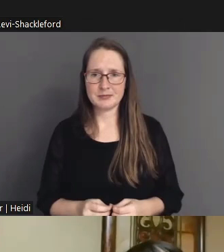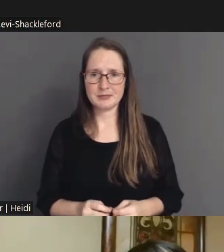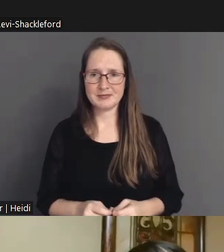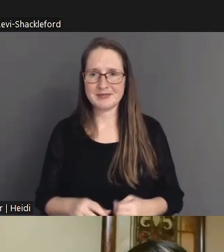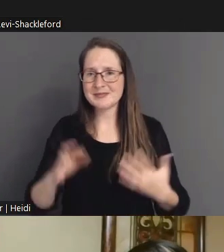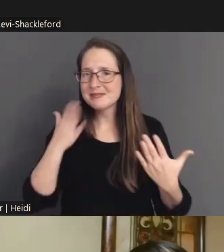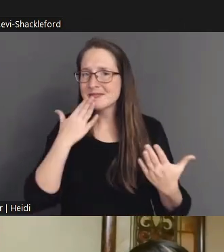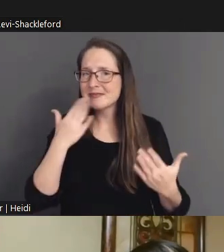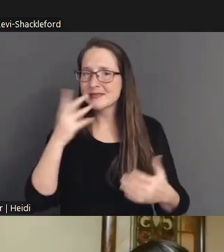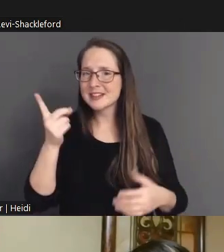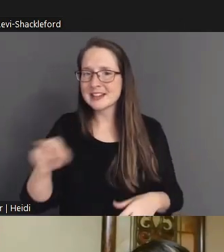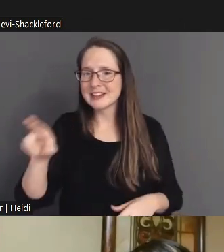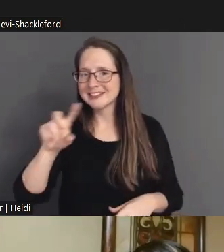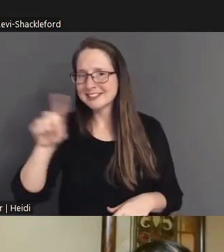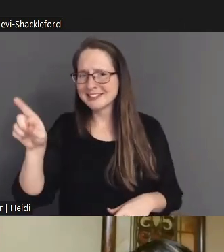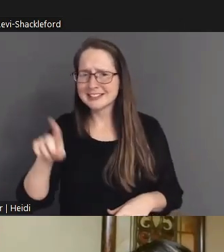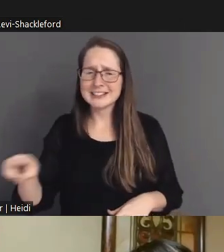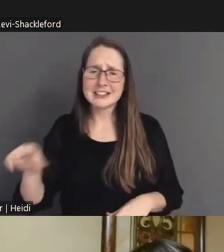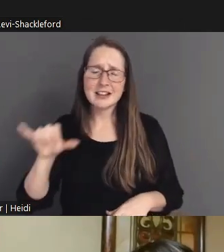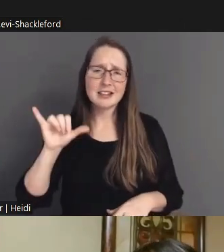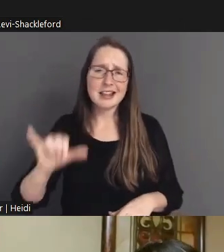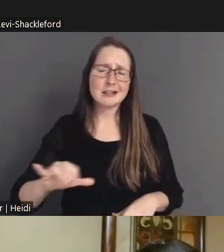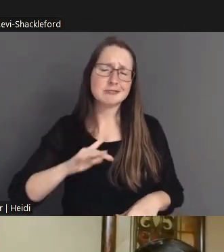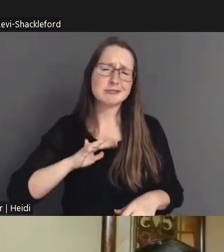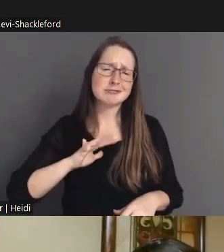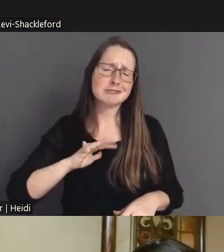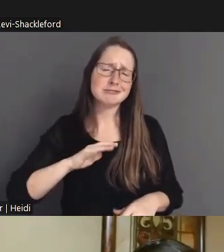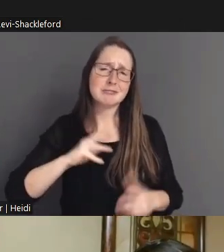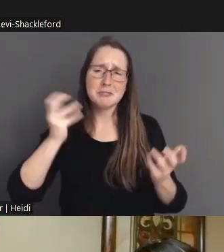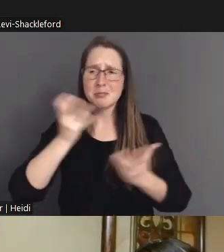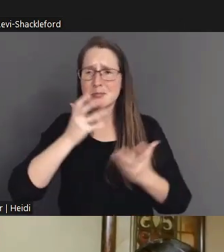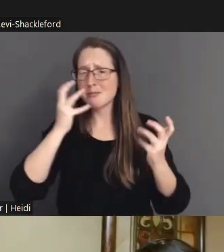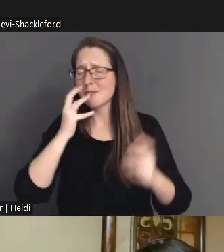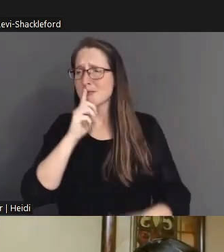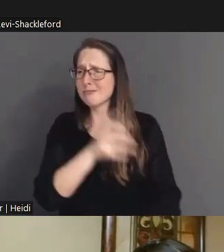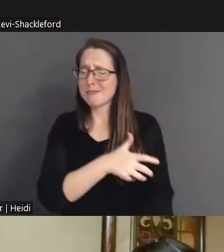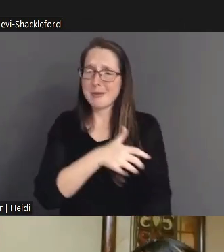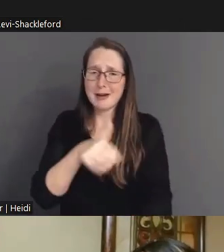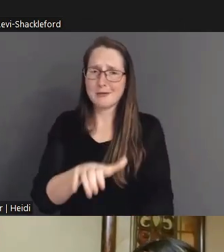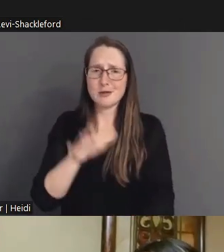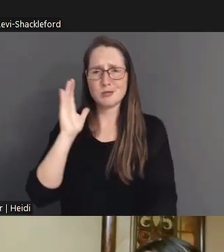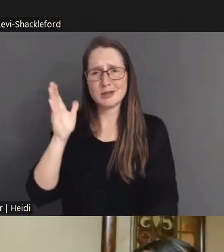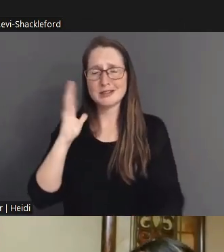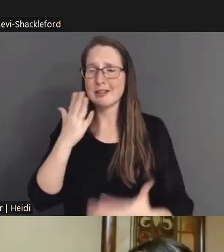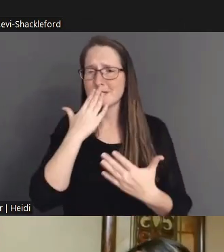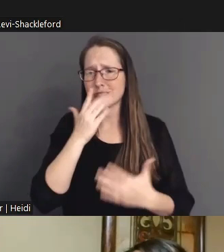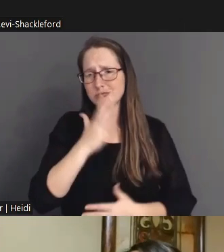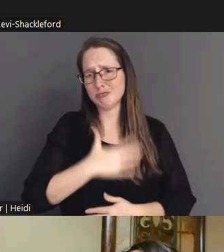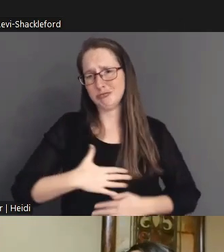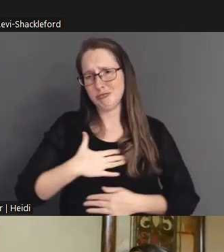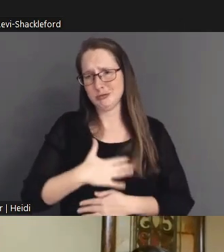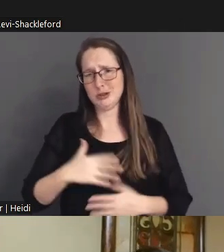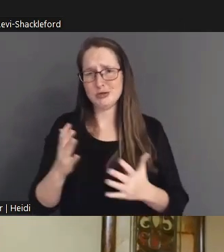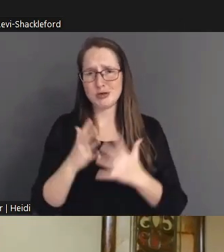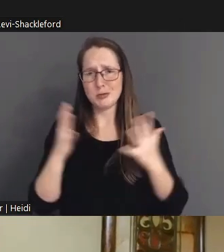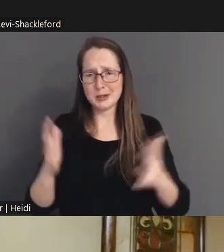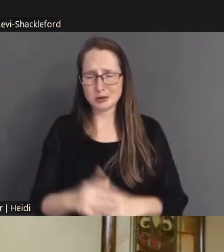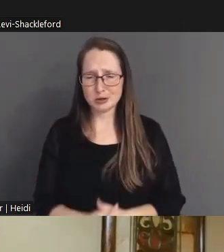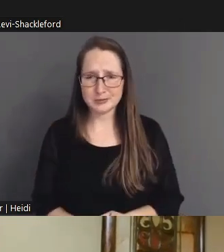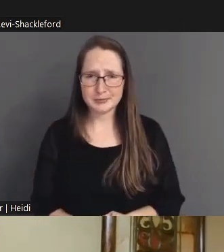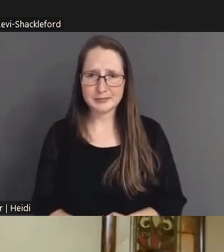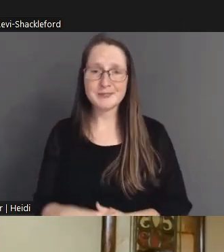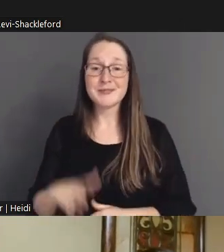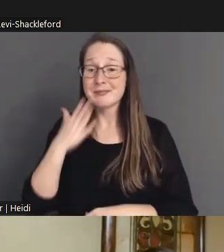Thank you, Dr. Z. That was an amazing and powerful presentation, and I appreciate it very much.